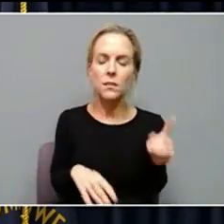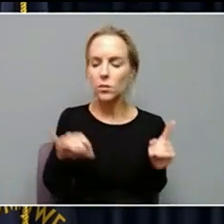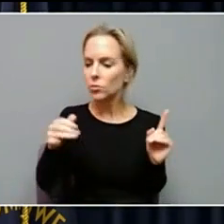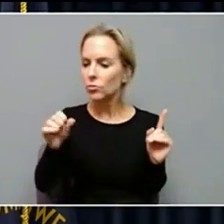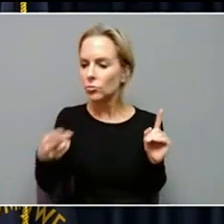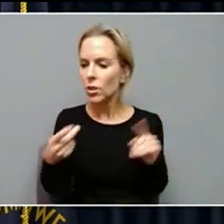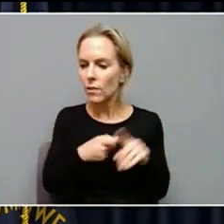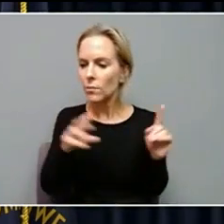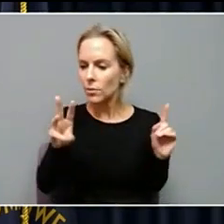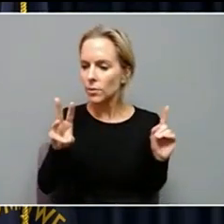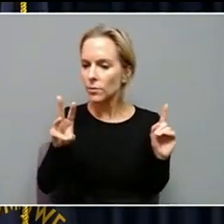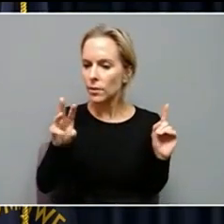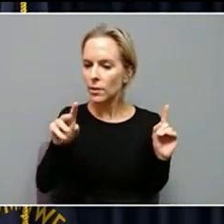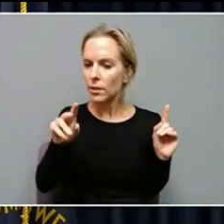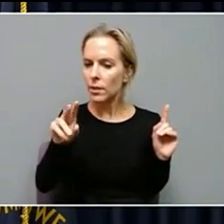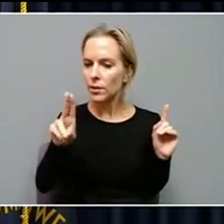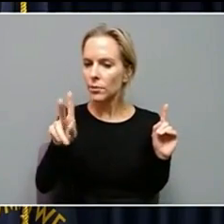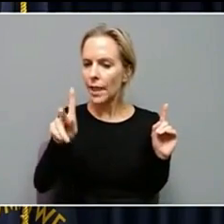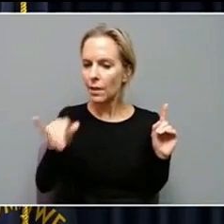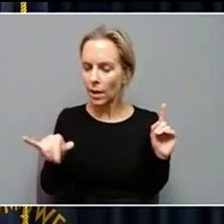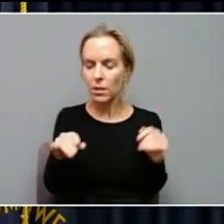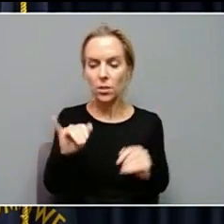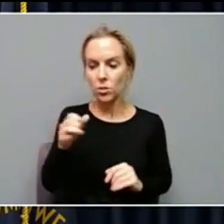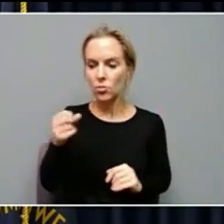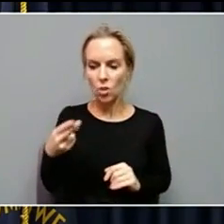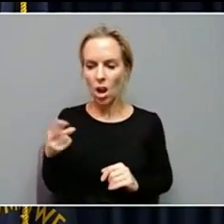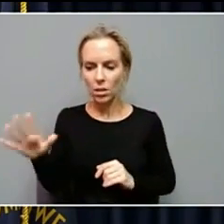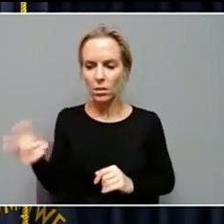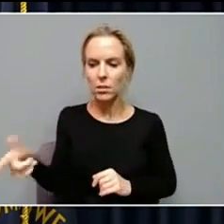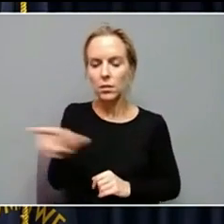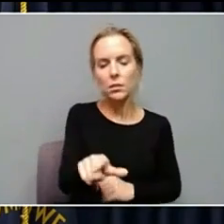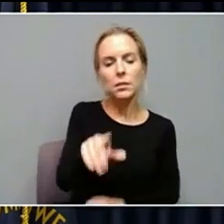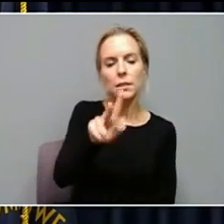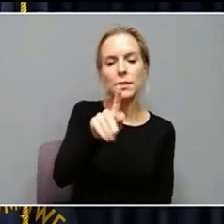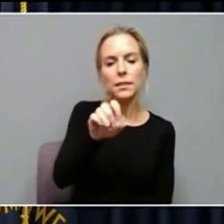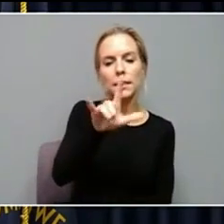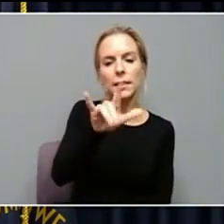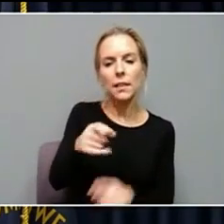Okay, we'll come back to Josh. Kelly Dean, WBKO.